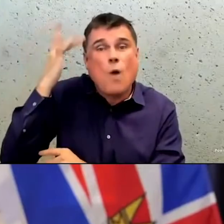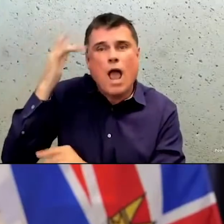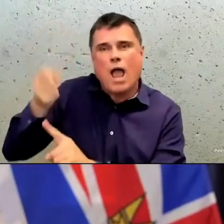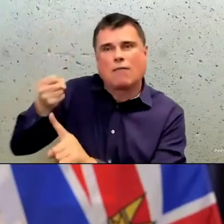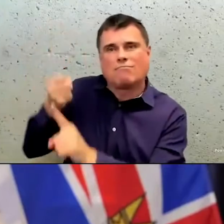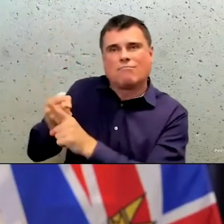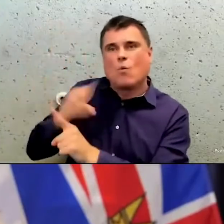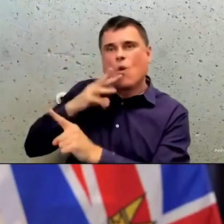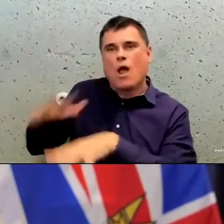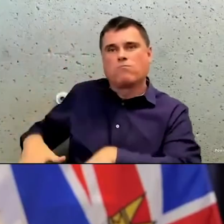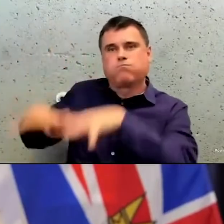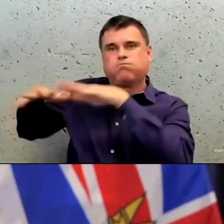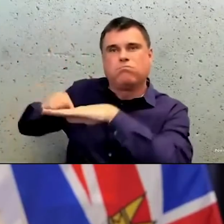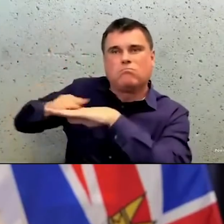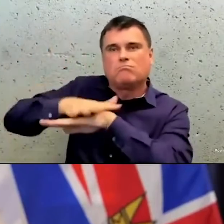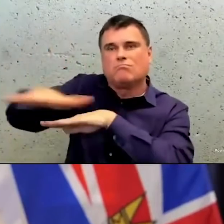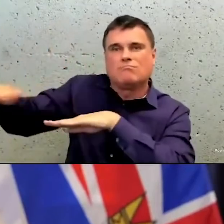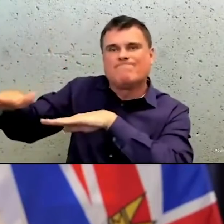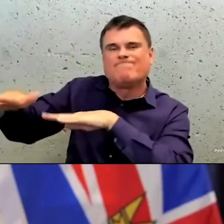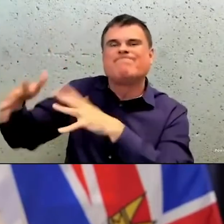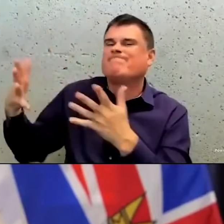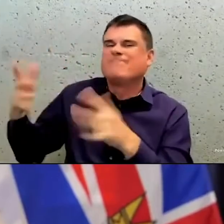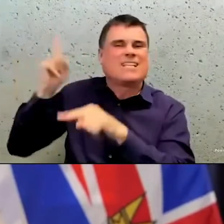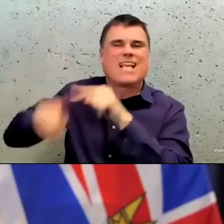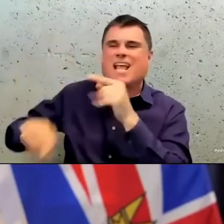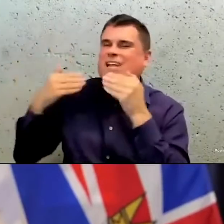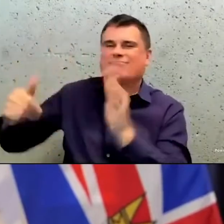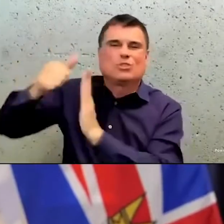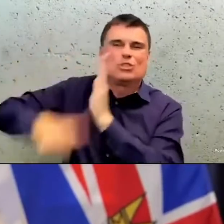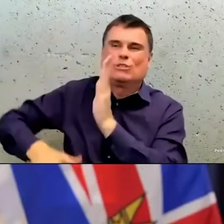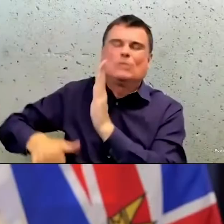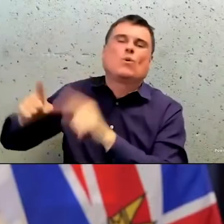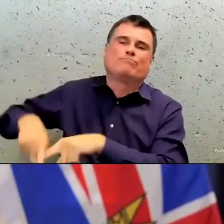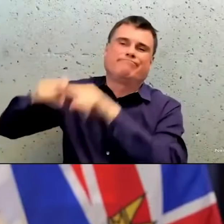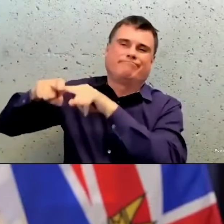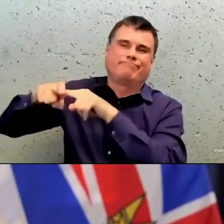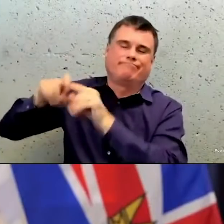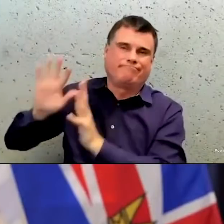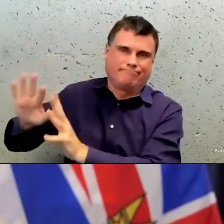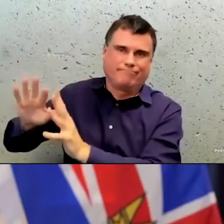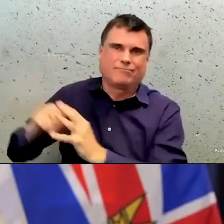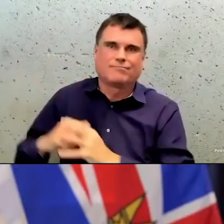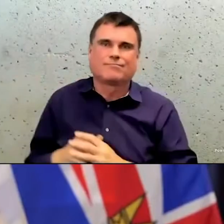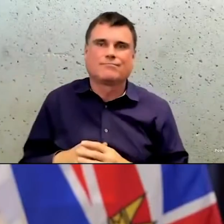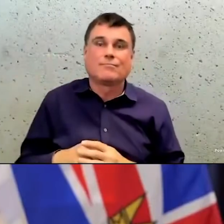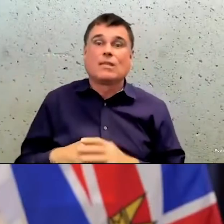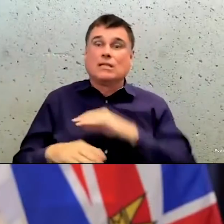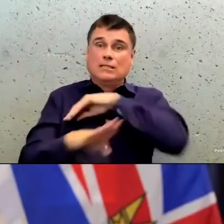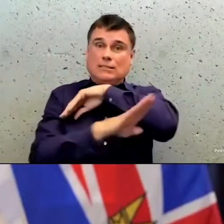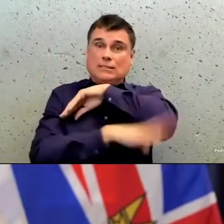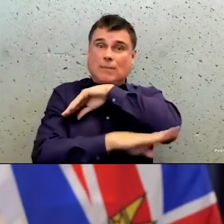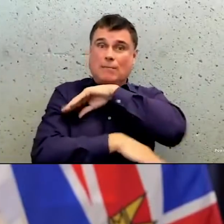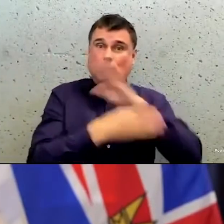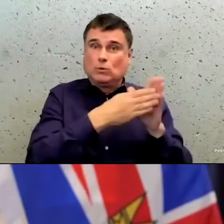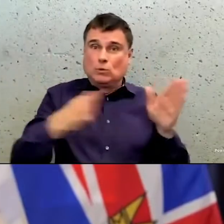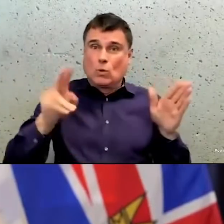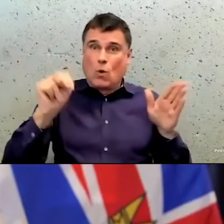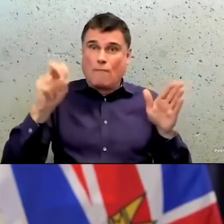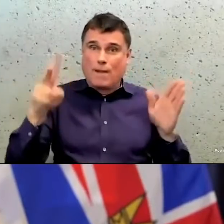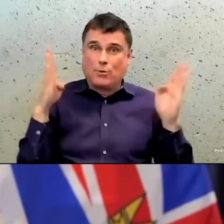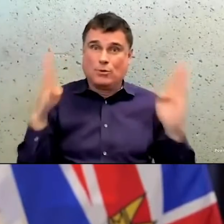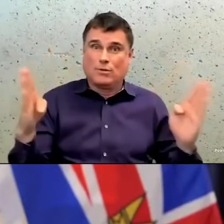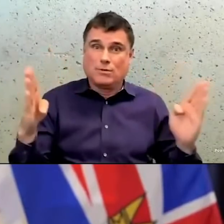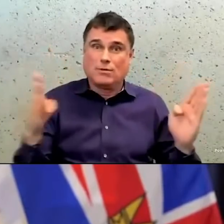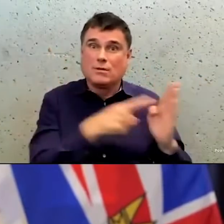September 5th to November 20th, there have been 3,221 surgical postponements. Despite these